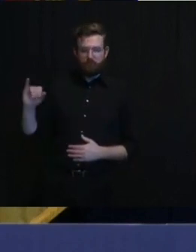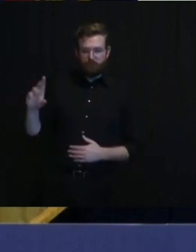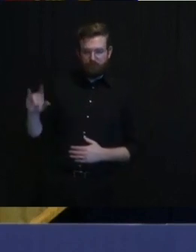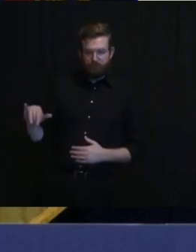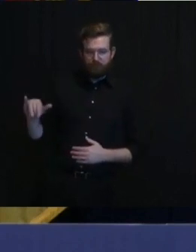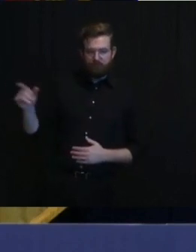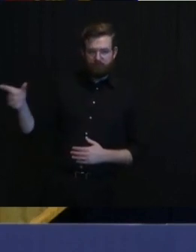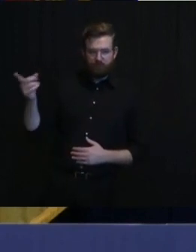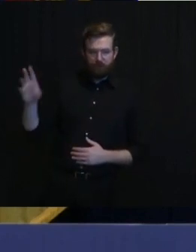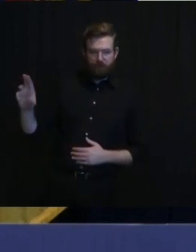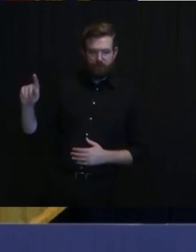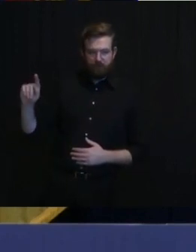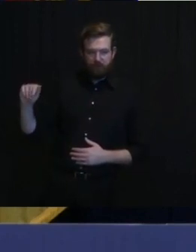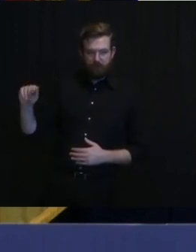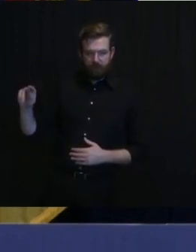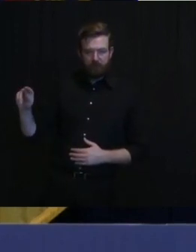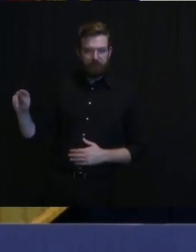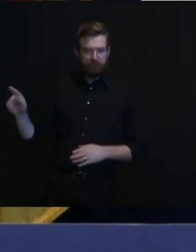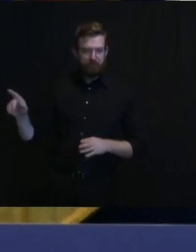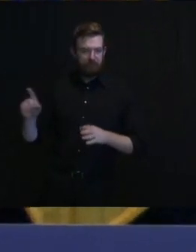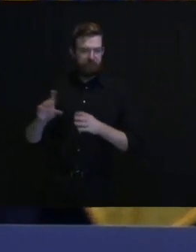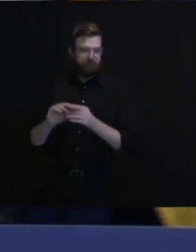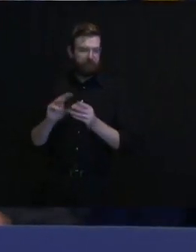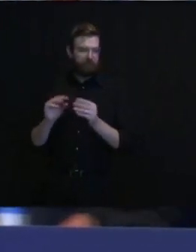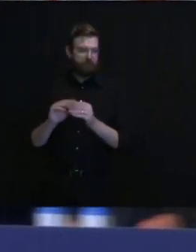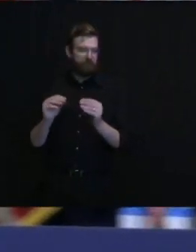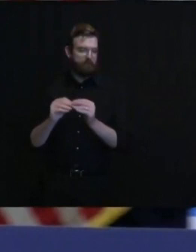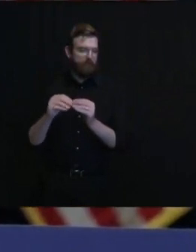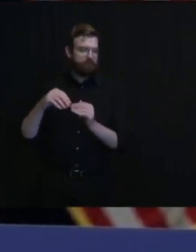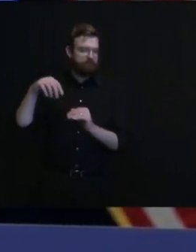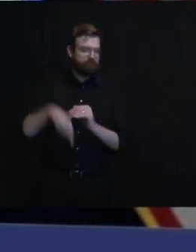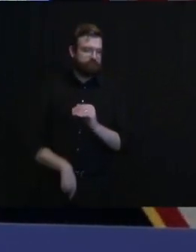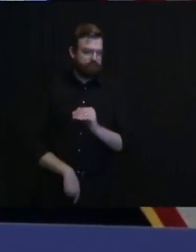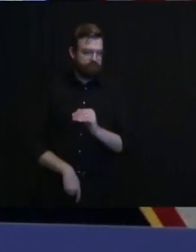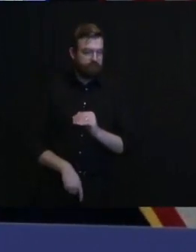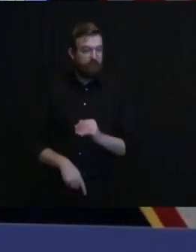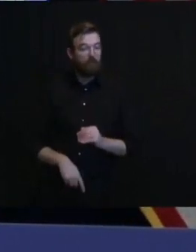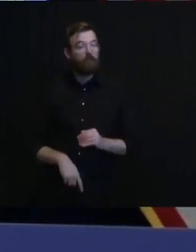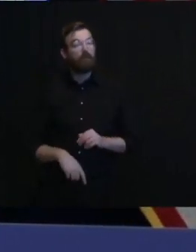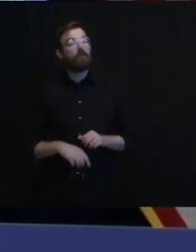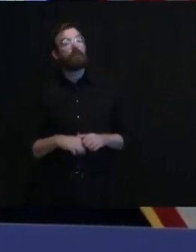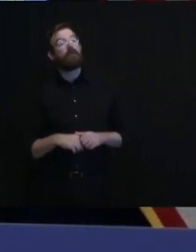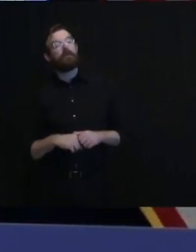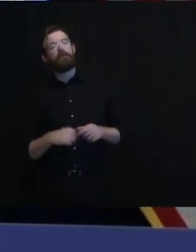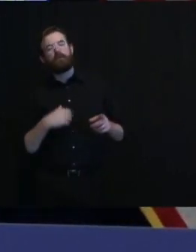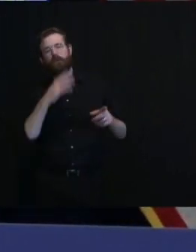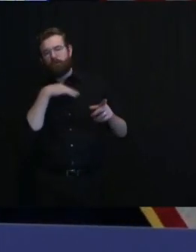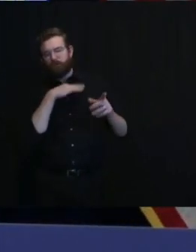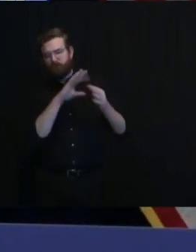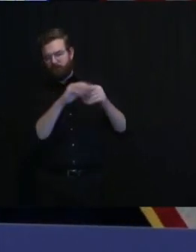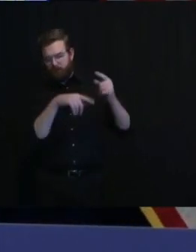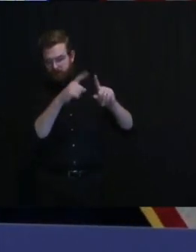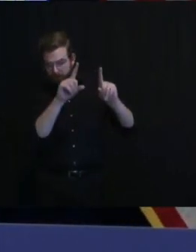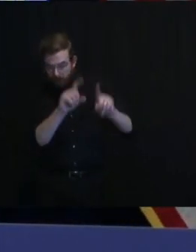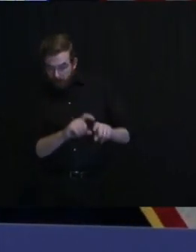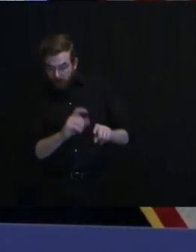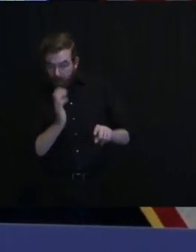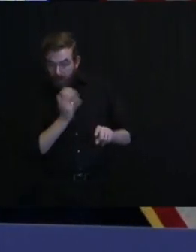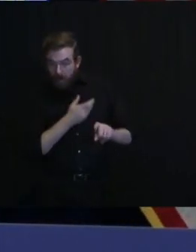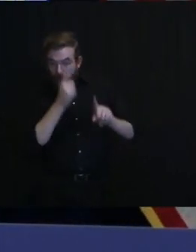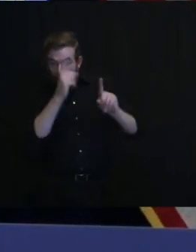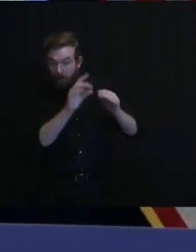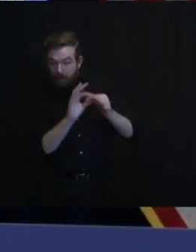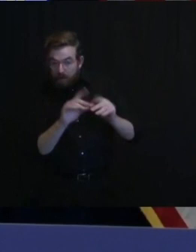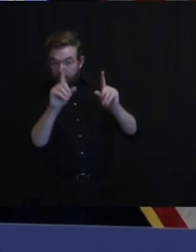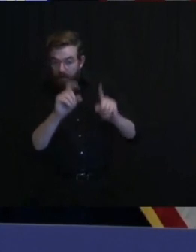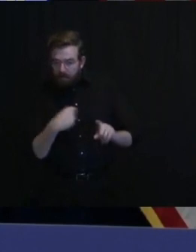Our goal is to test 20,000 individuals a day, and at this point, our grand